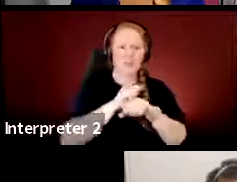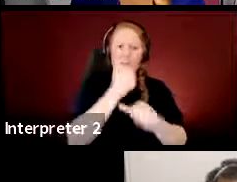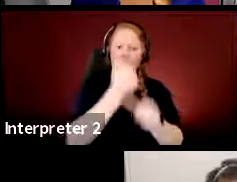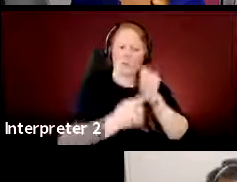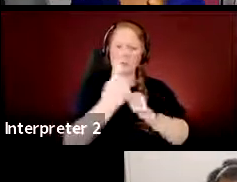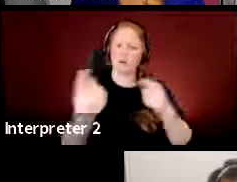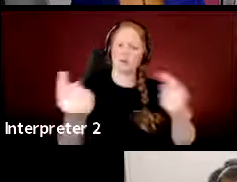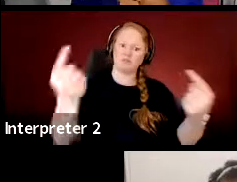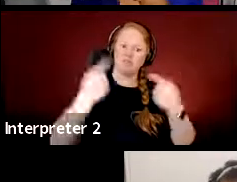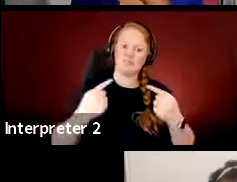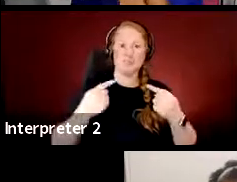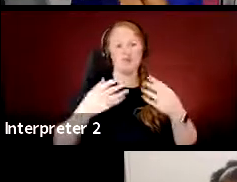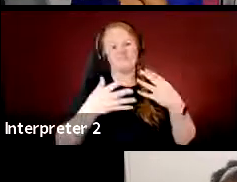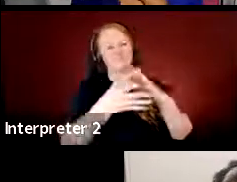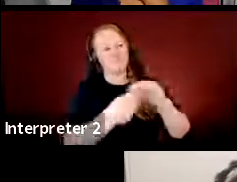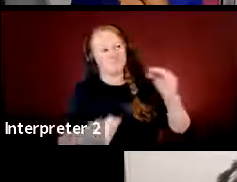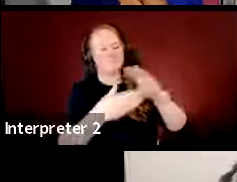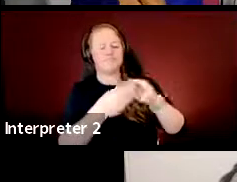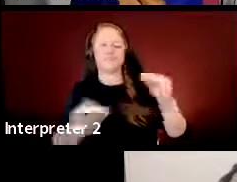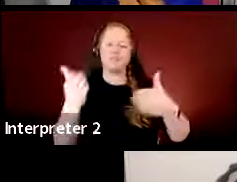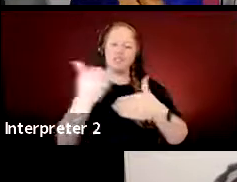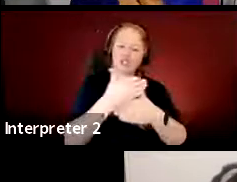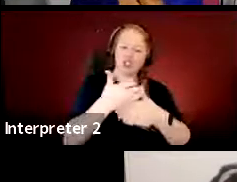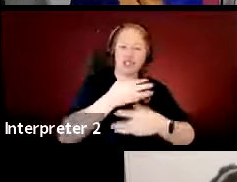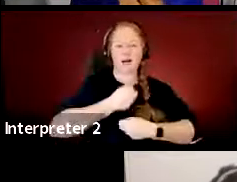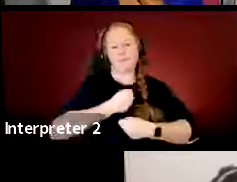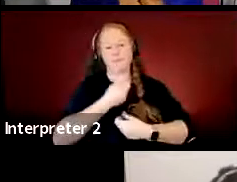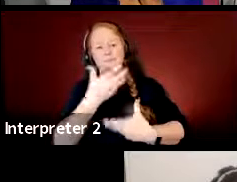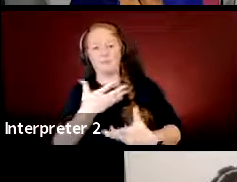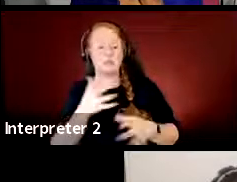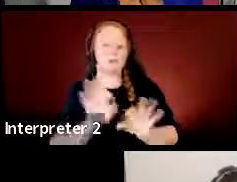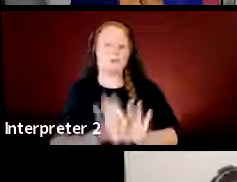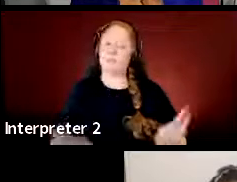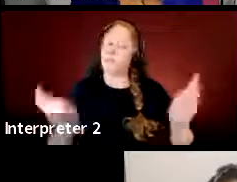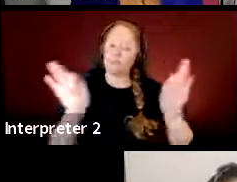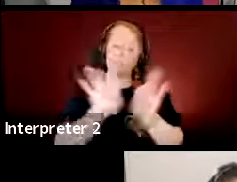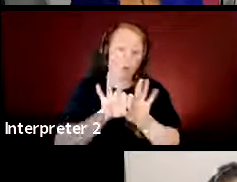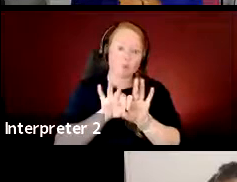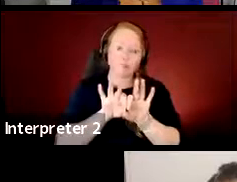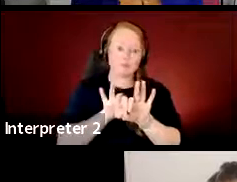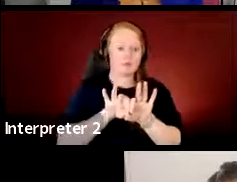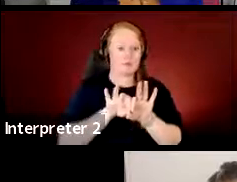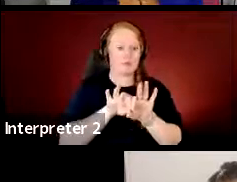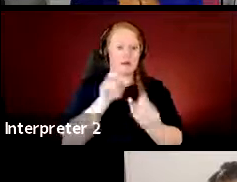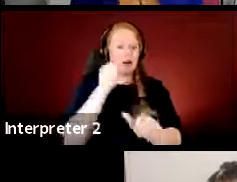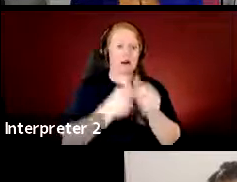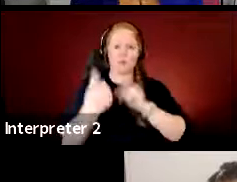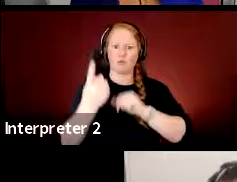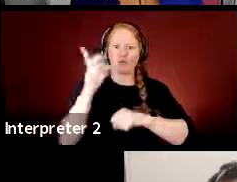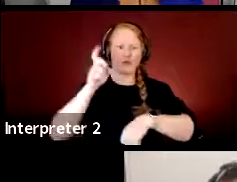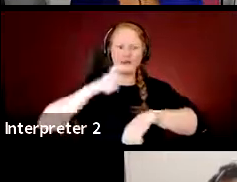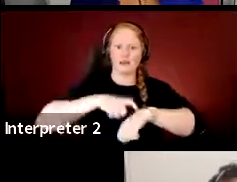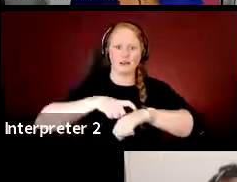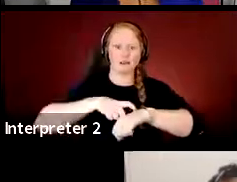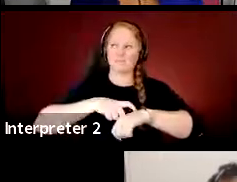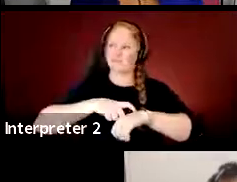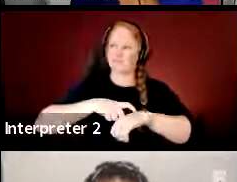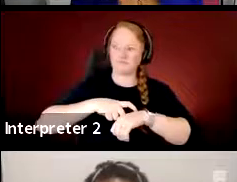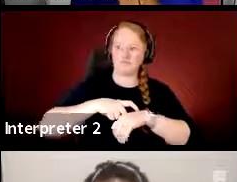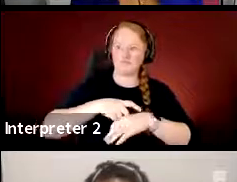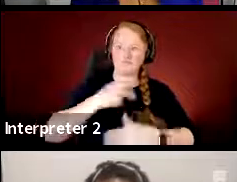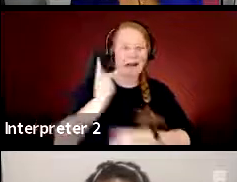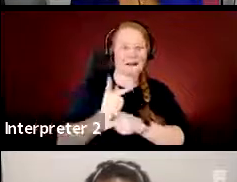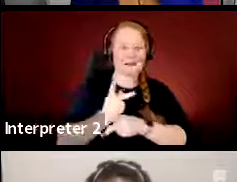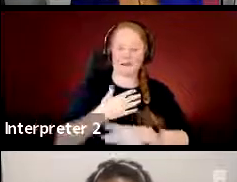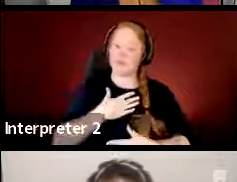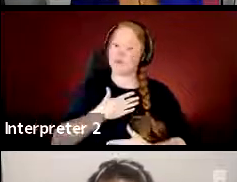tonight. This was really important. And almost everybody pretty much kept to time on their own, which we really,